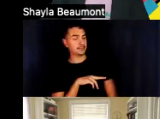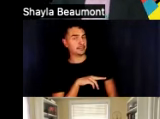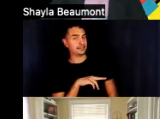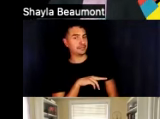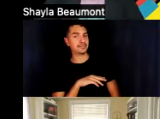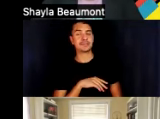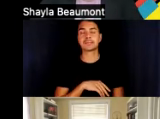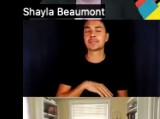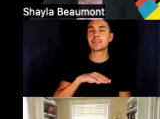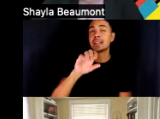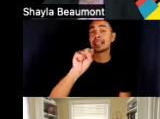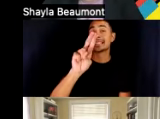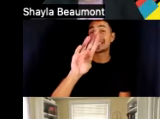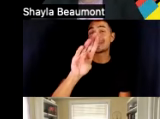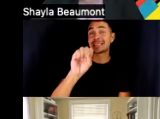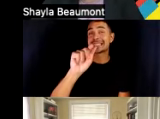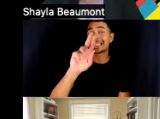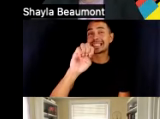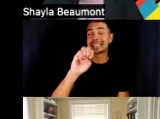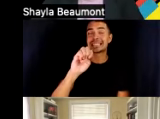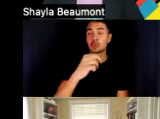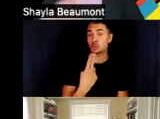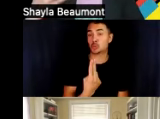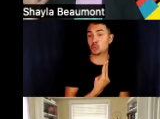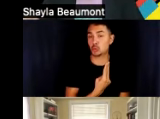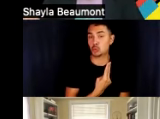substances, feeling no sense of